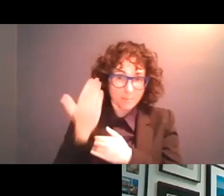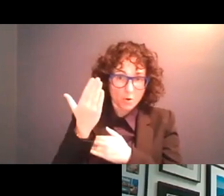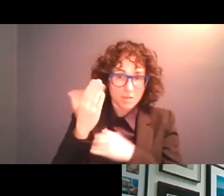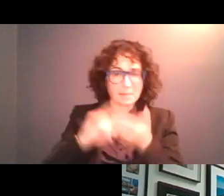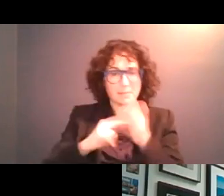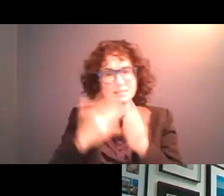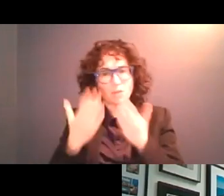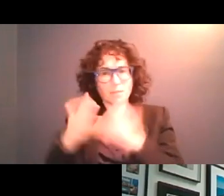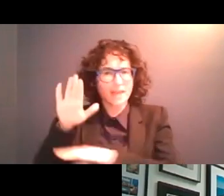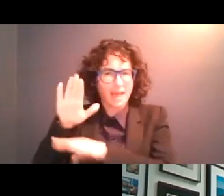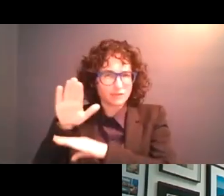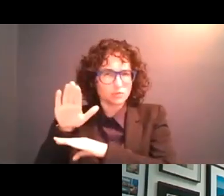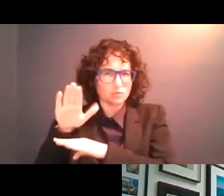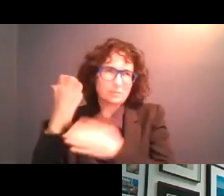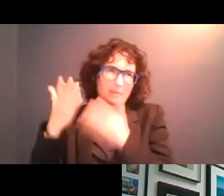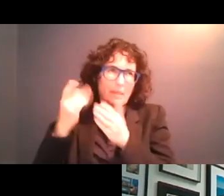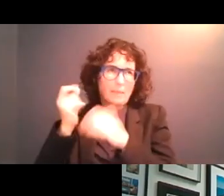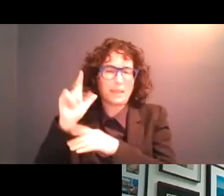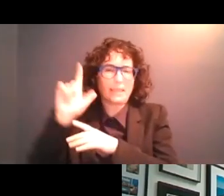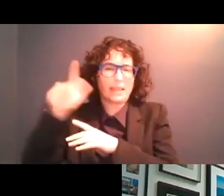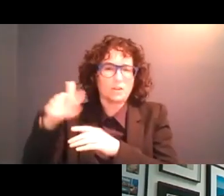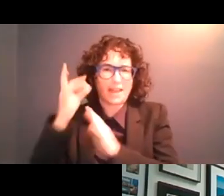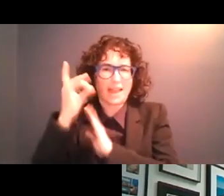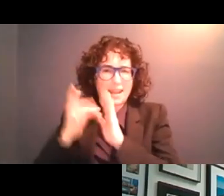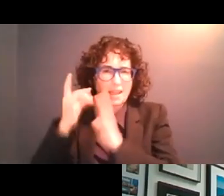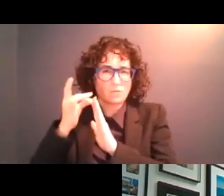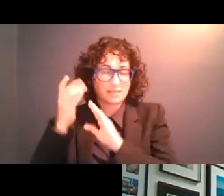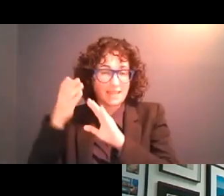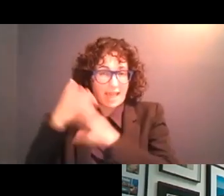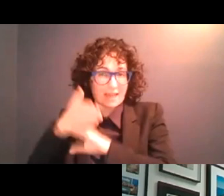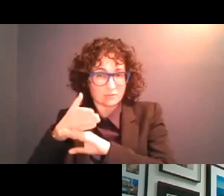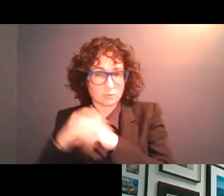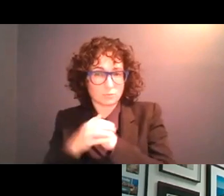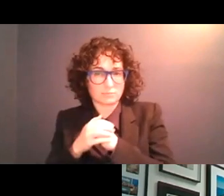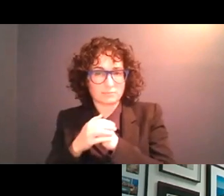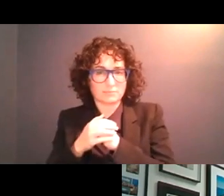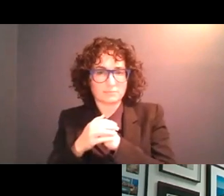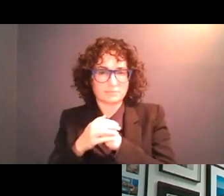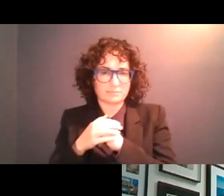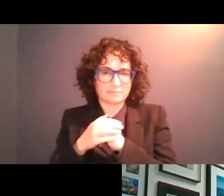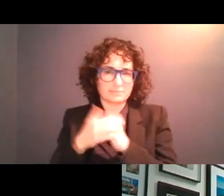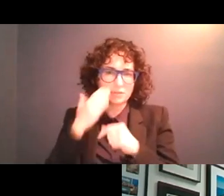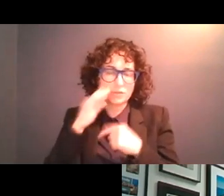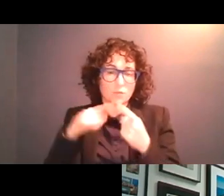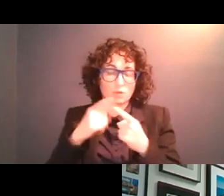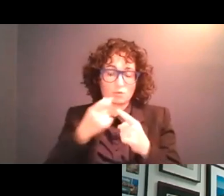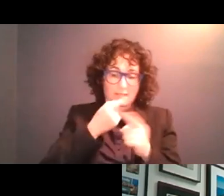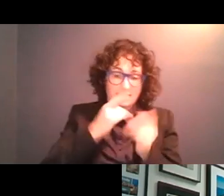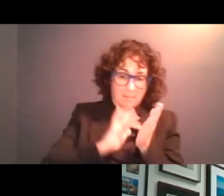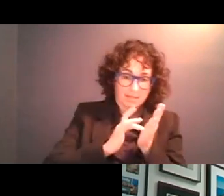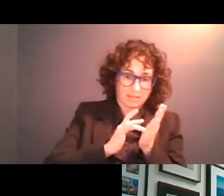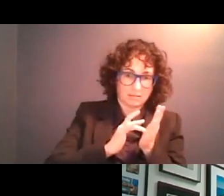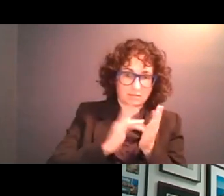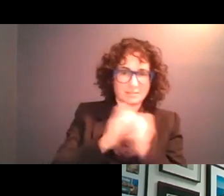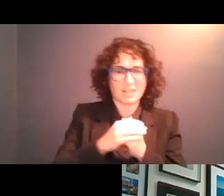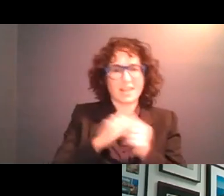by the afternoon or later on, more than 8 hours apart from your prophylactic vaccine medication that you took, that it takes